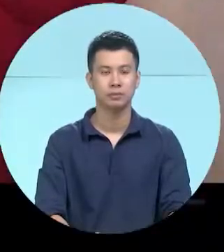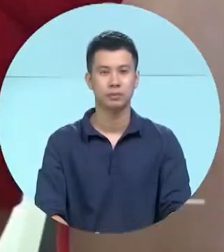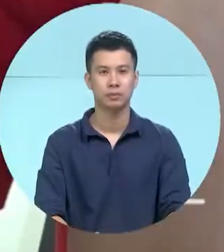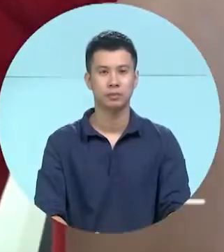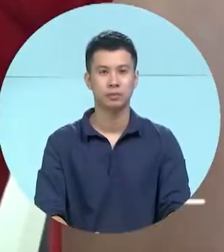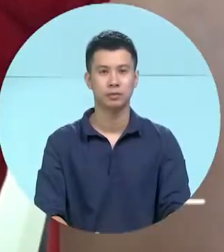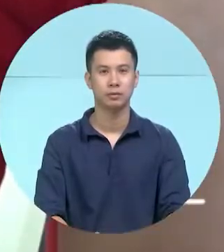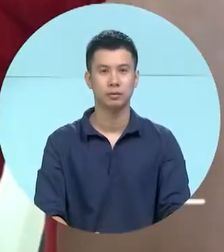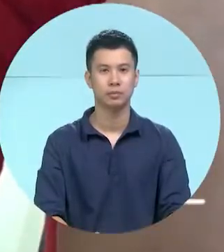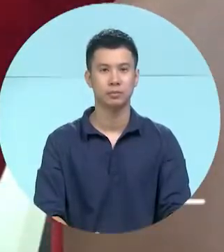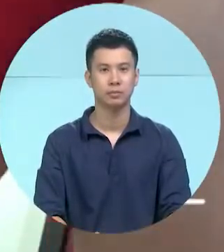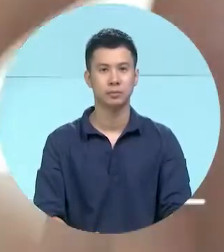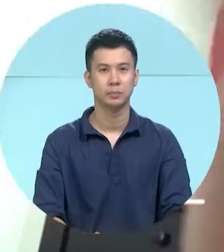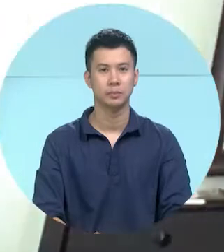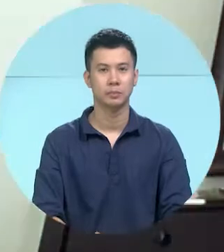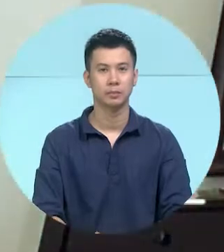Play first.